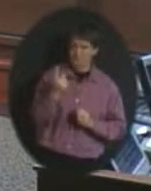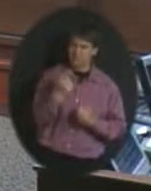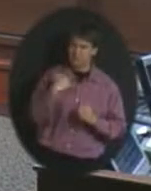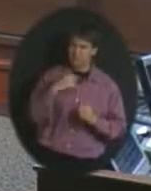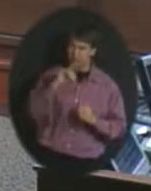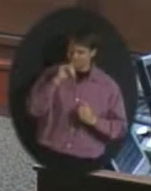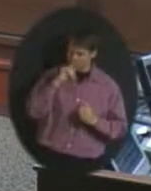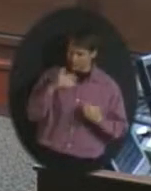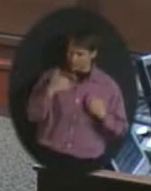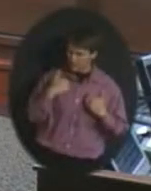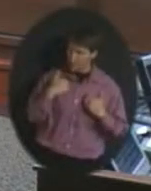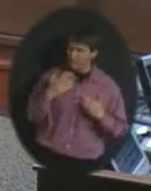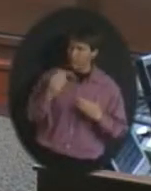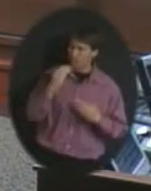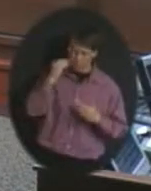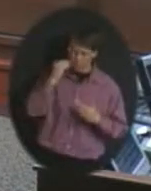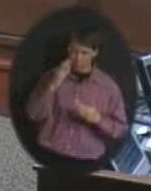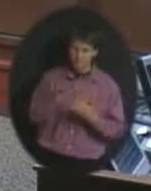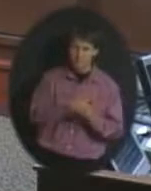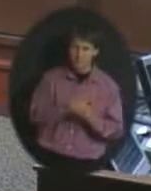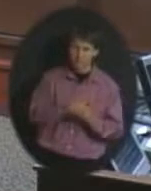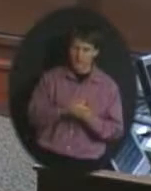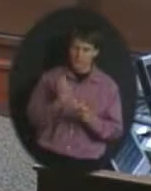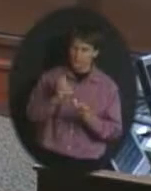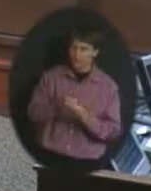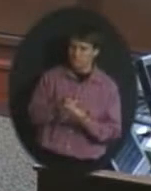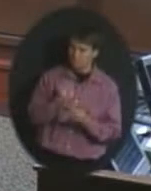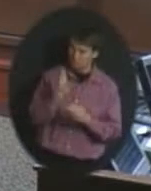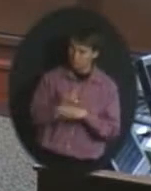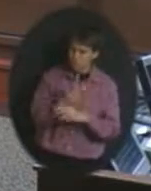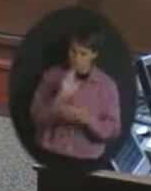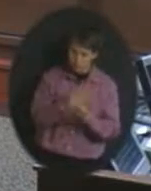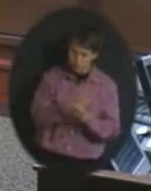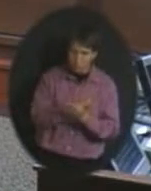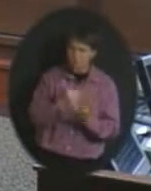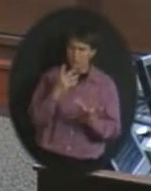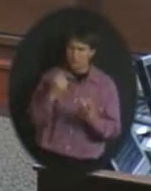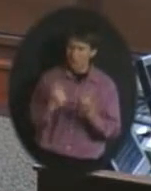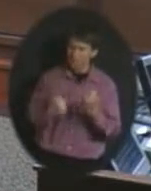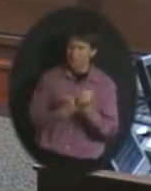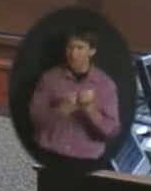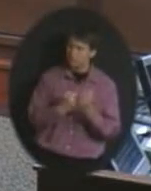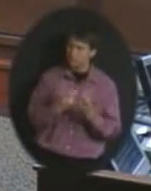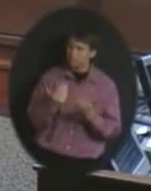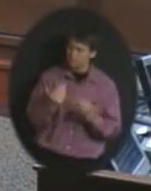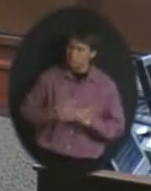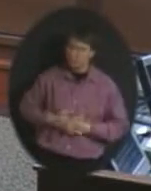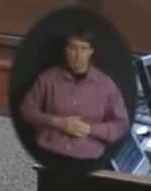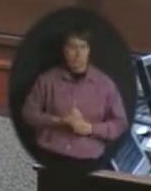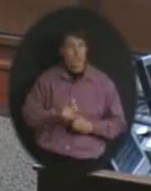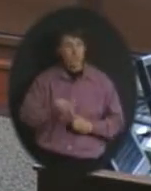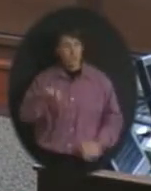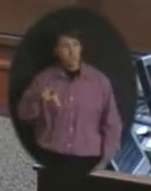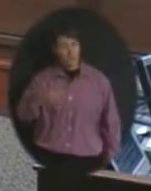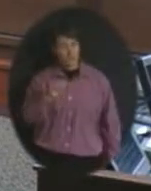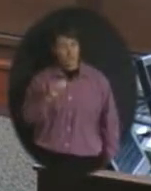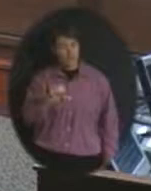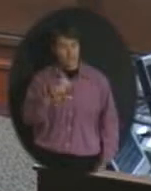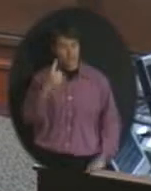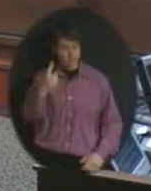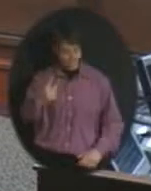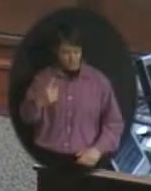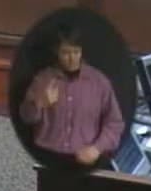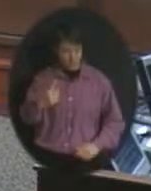at home. It's nice that we're finally getting into the school. So I just want to kind of have a reinforcement of it from that standpoint. Phase one